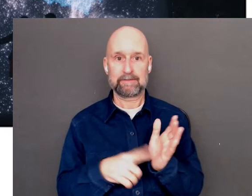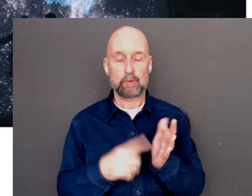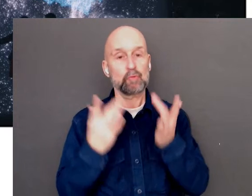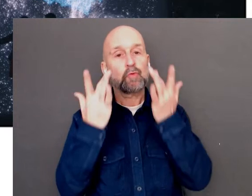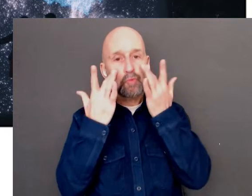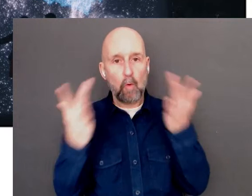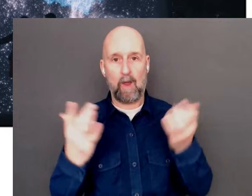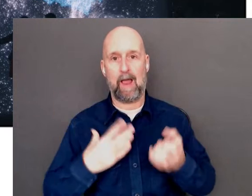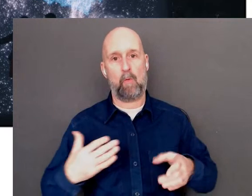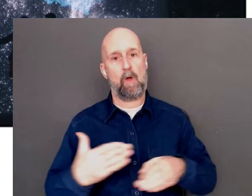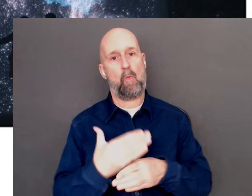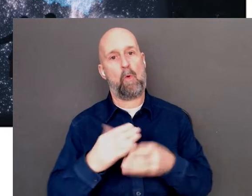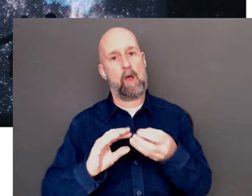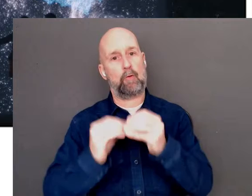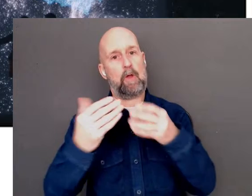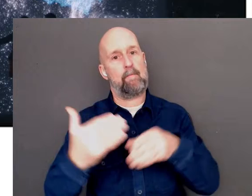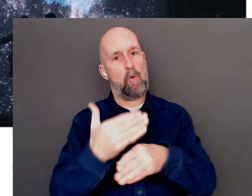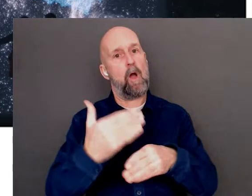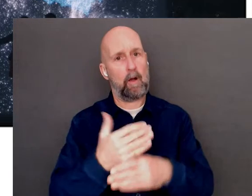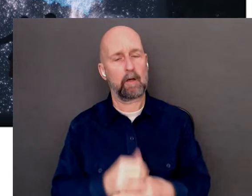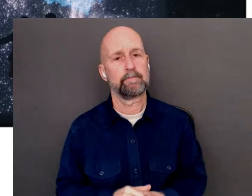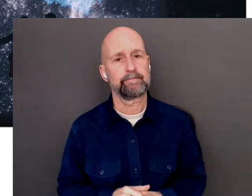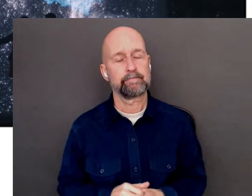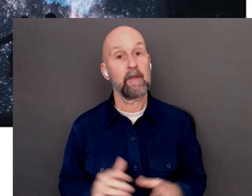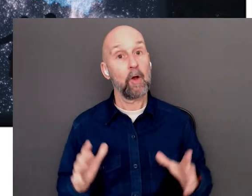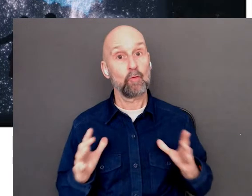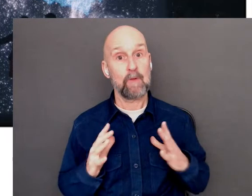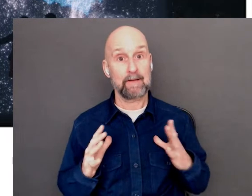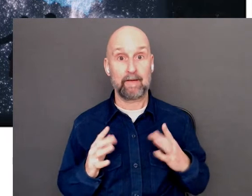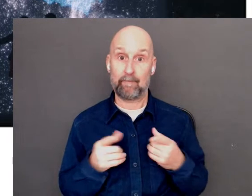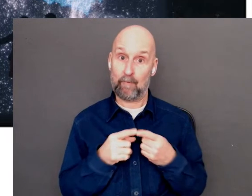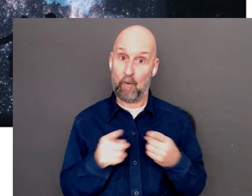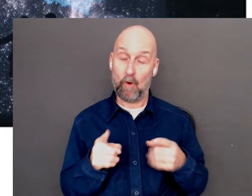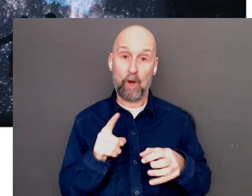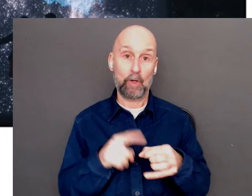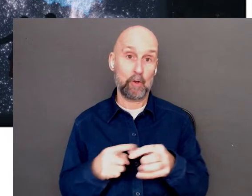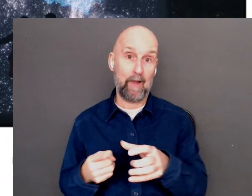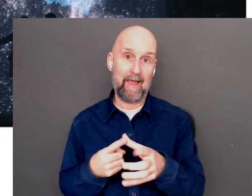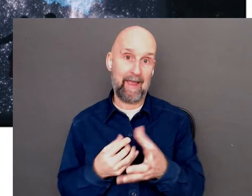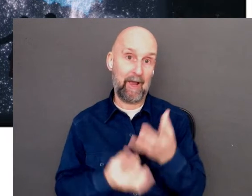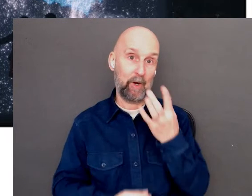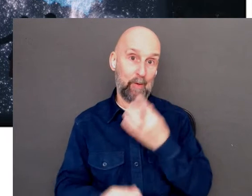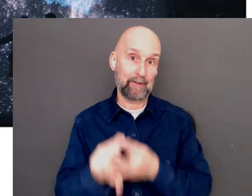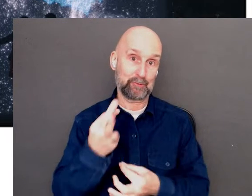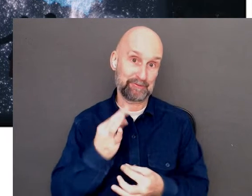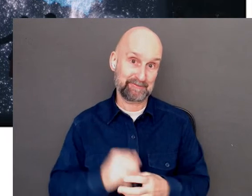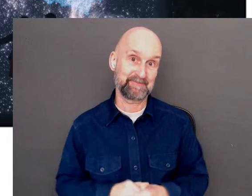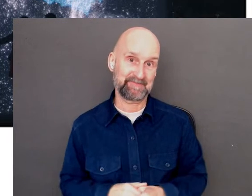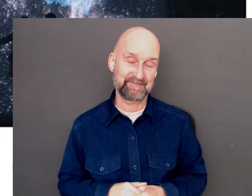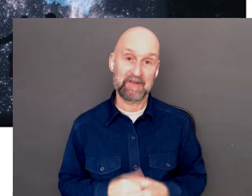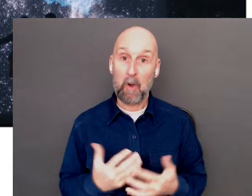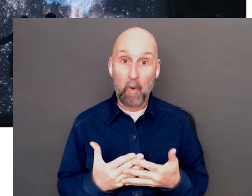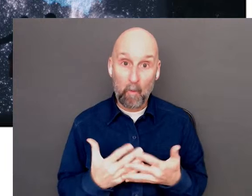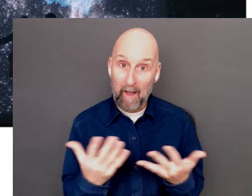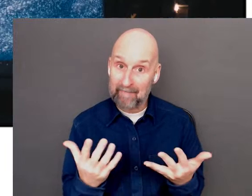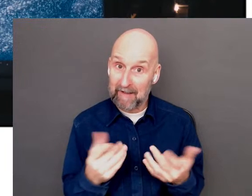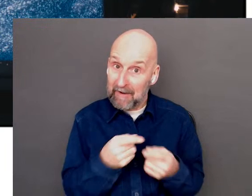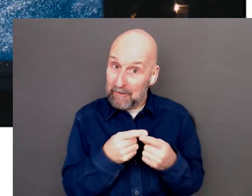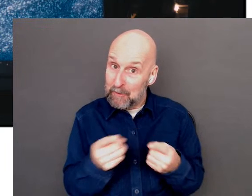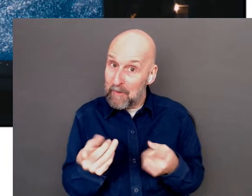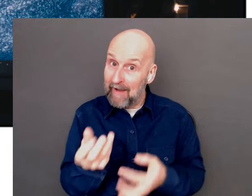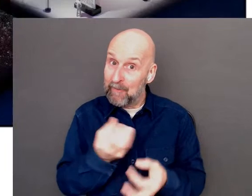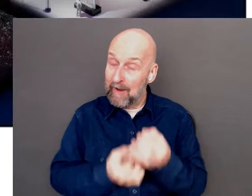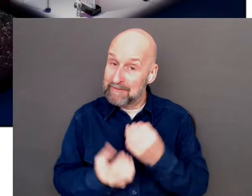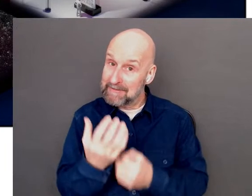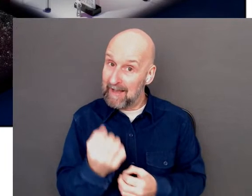yeah, ready for the Q&A and like whatever you guys have questions or anything. We're